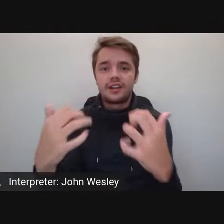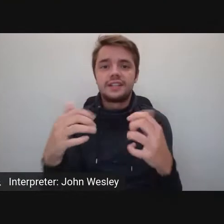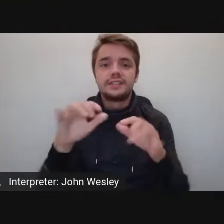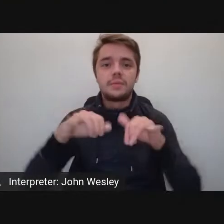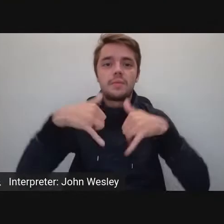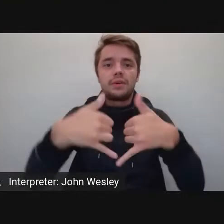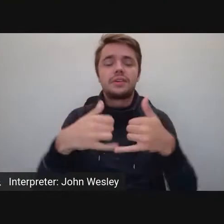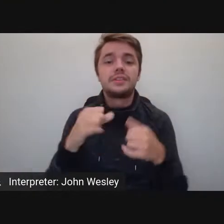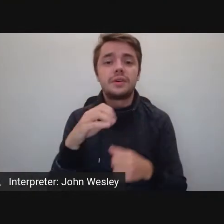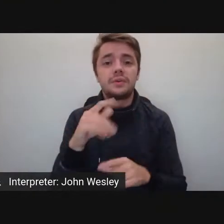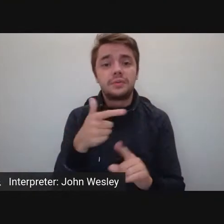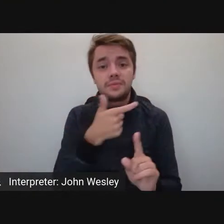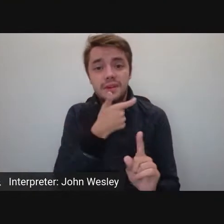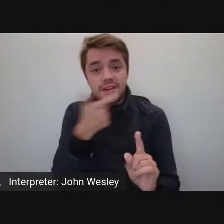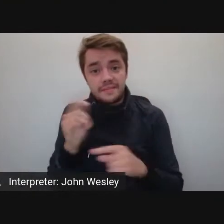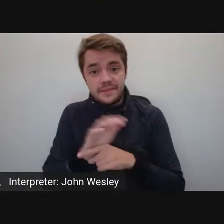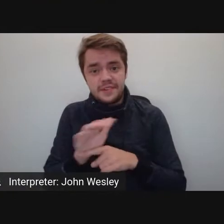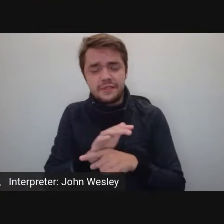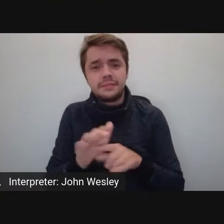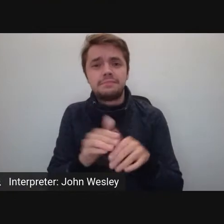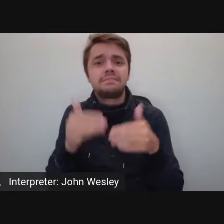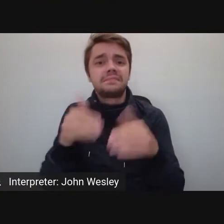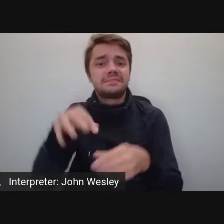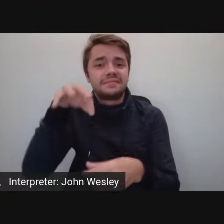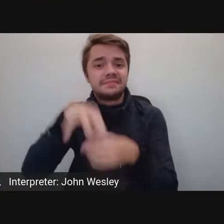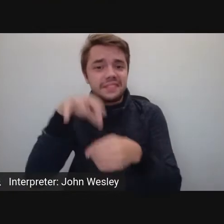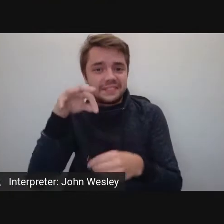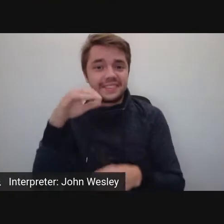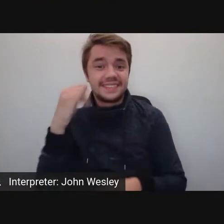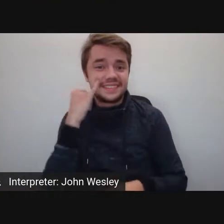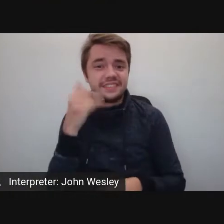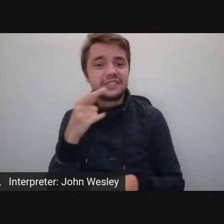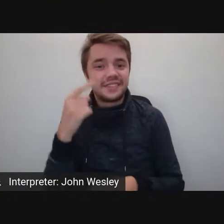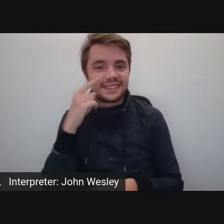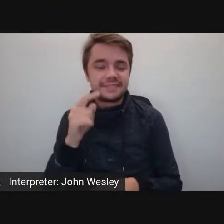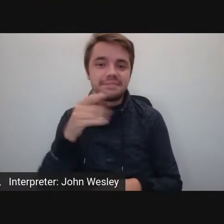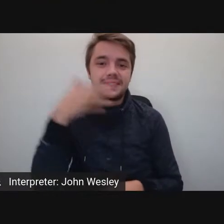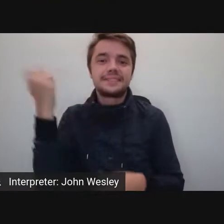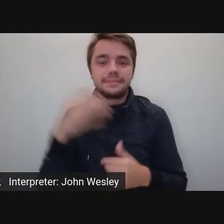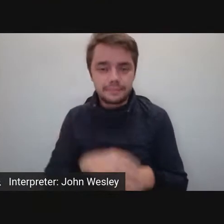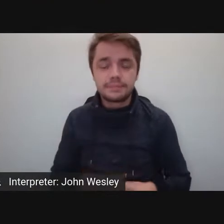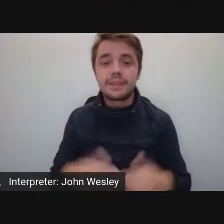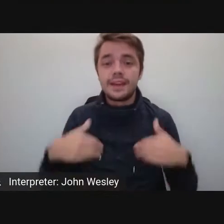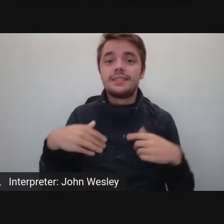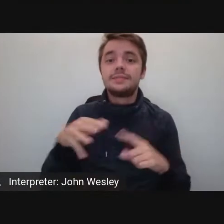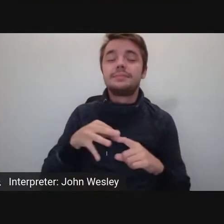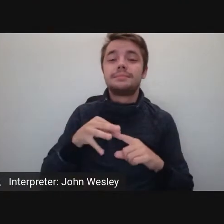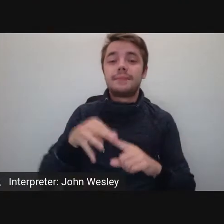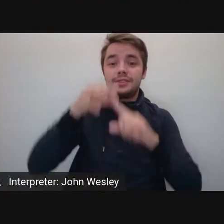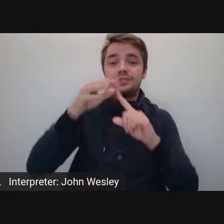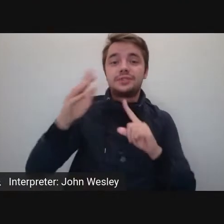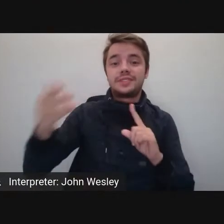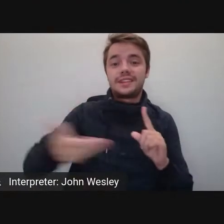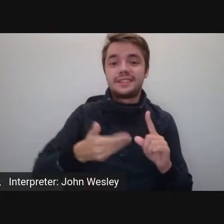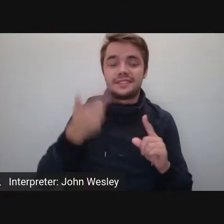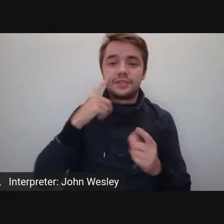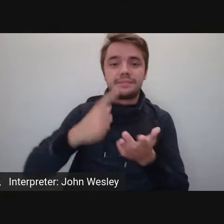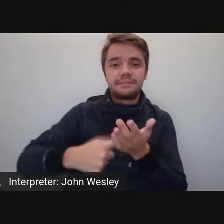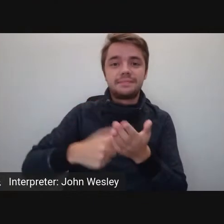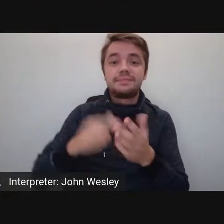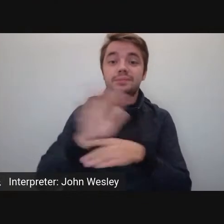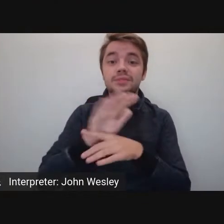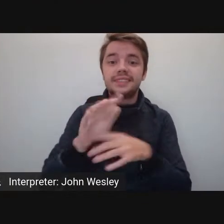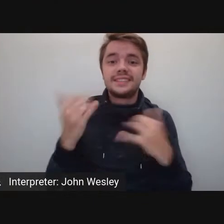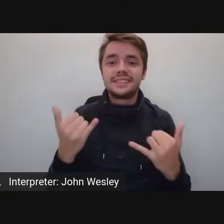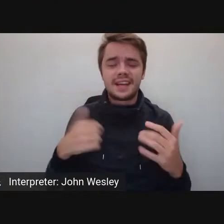watched it. So we have some special guests tonight to talk about the film Nowhere. So I'd like to introduce